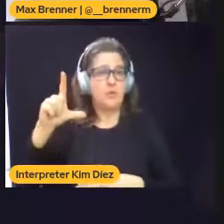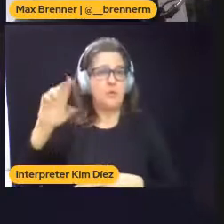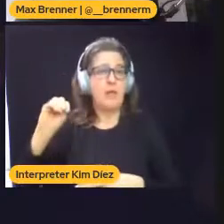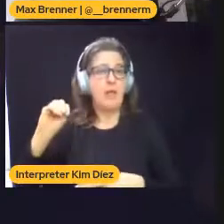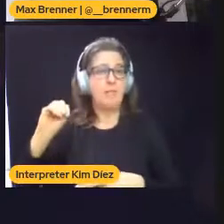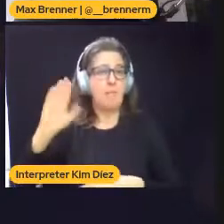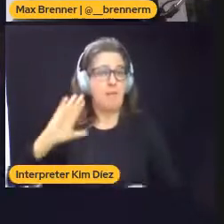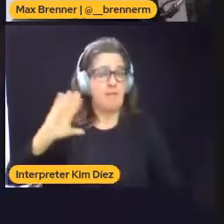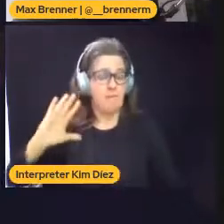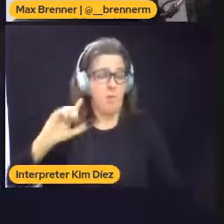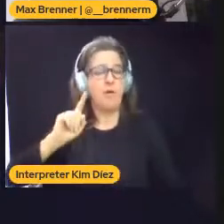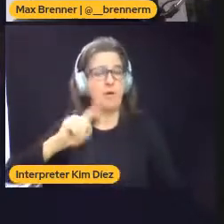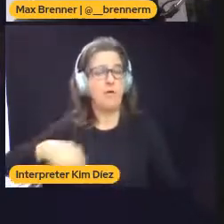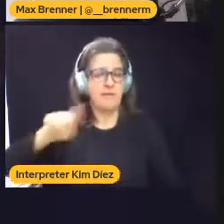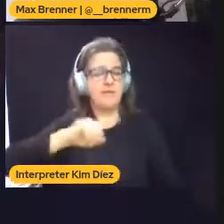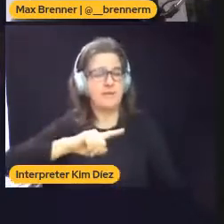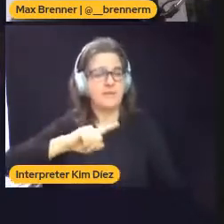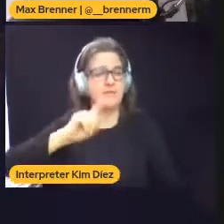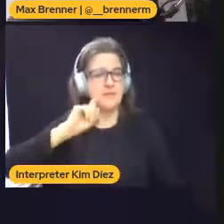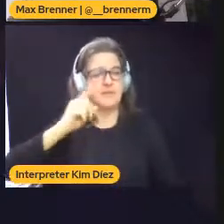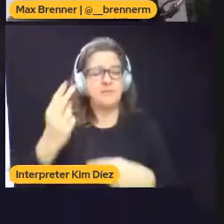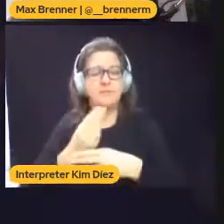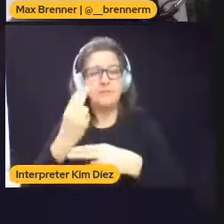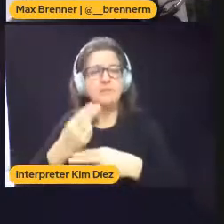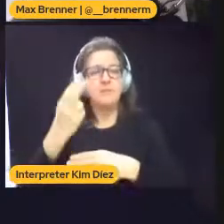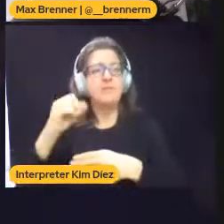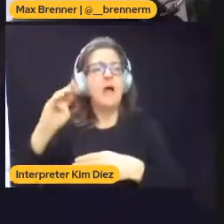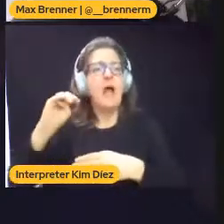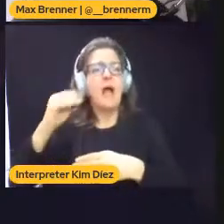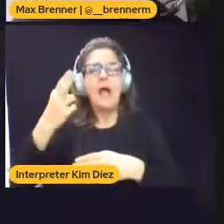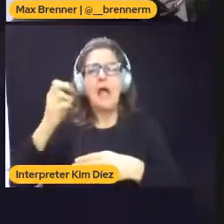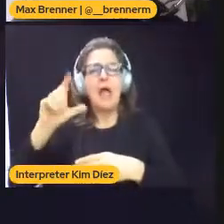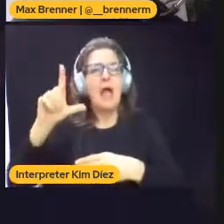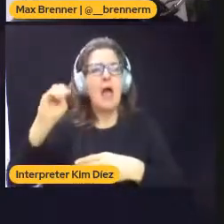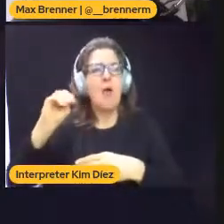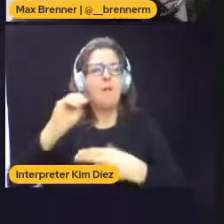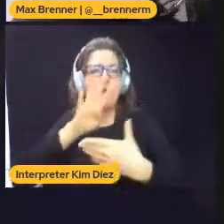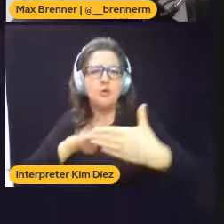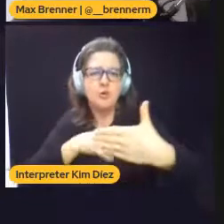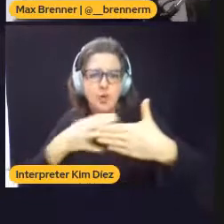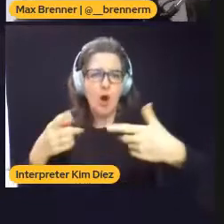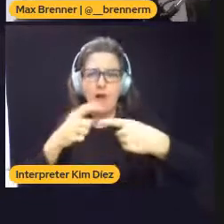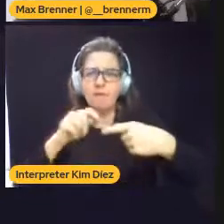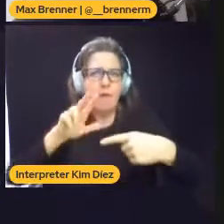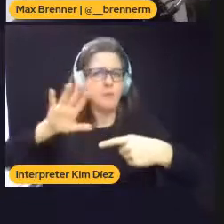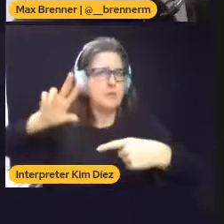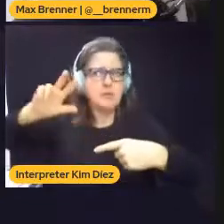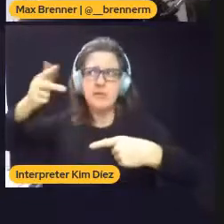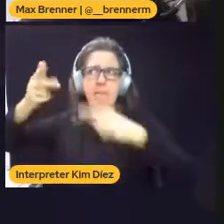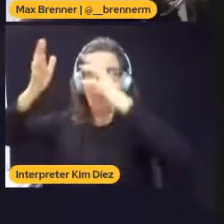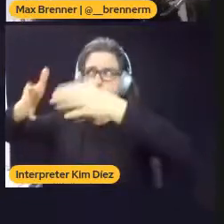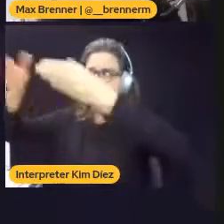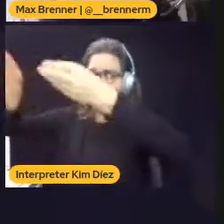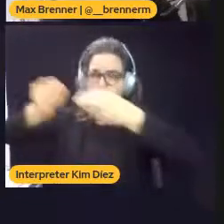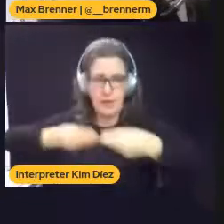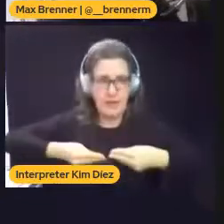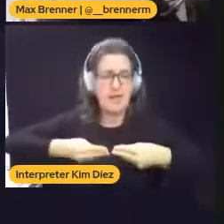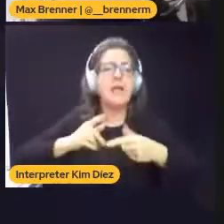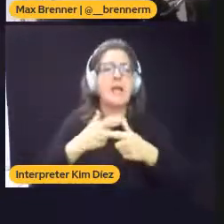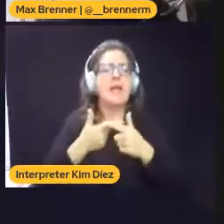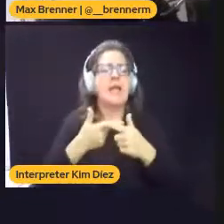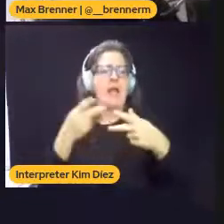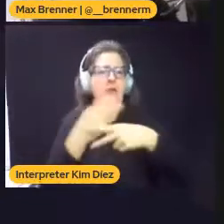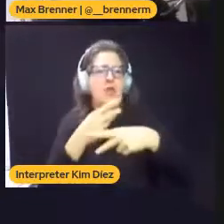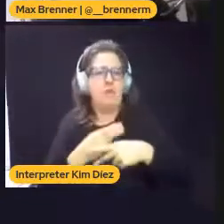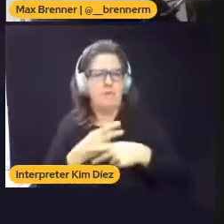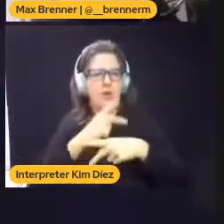that point where you used the Helm chart from some third-party component, and then you figured out, okay, the configuration that you need to set in the Helm